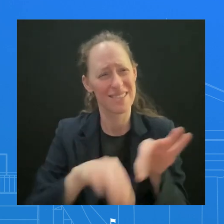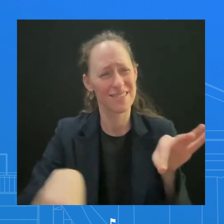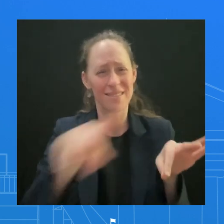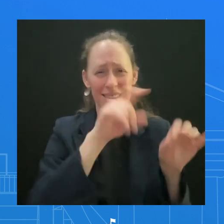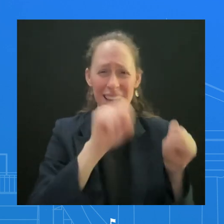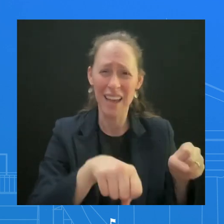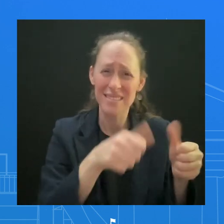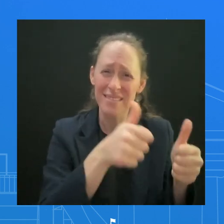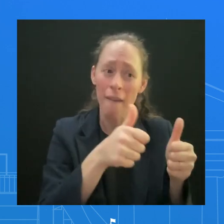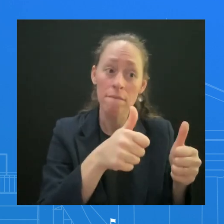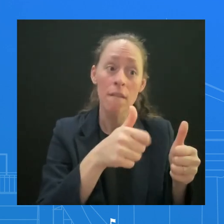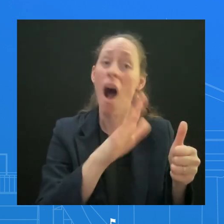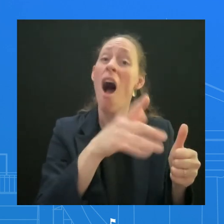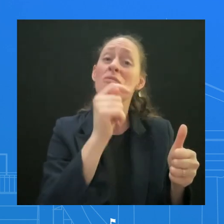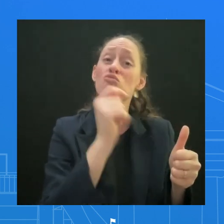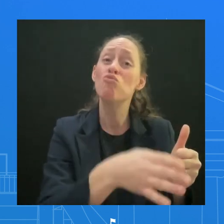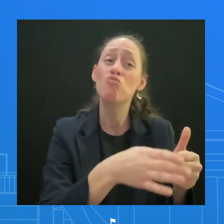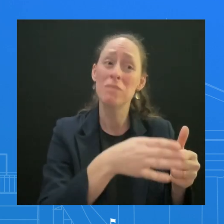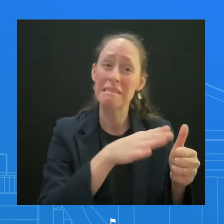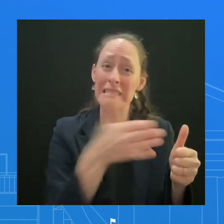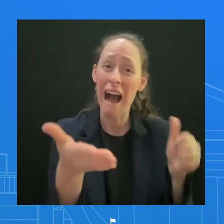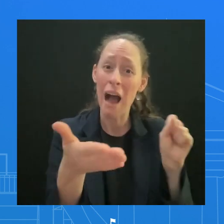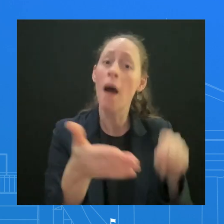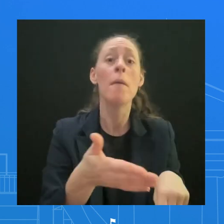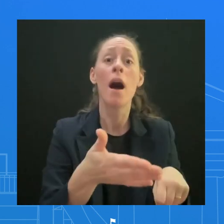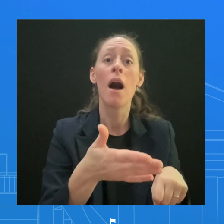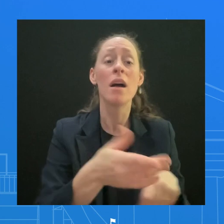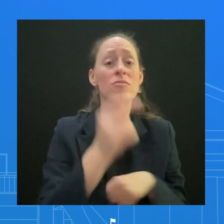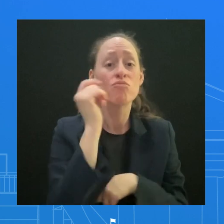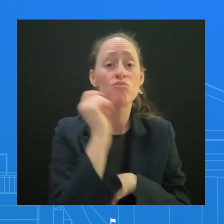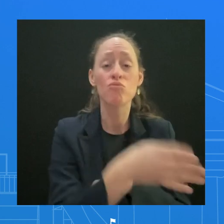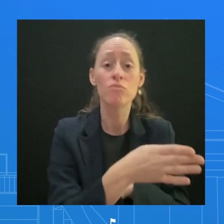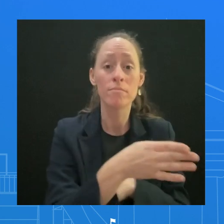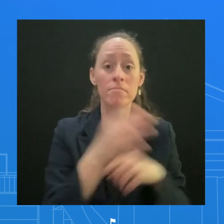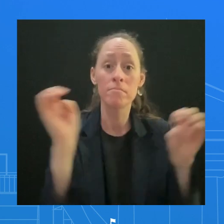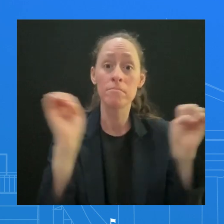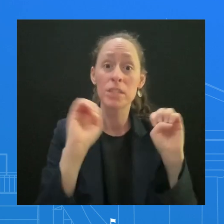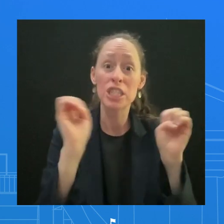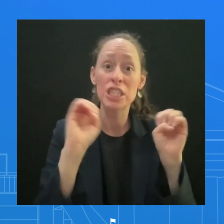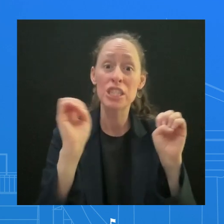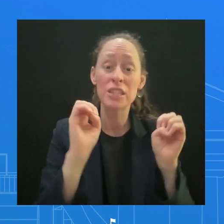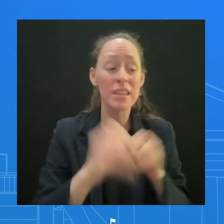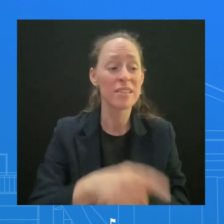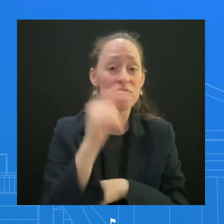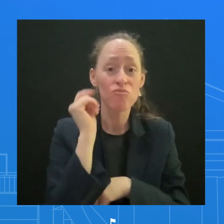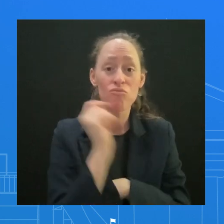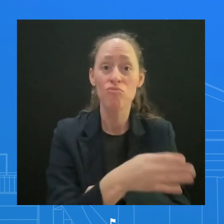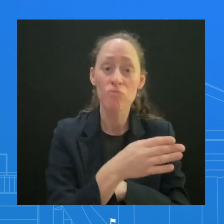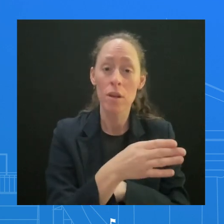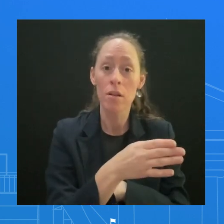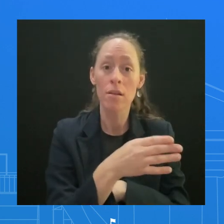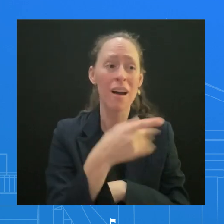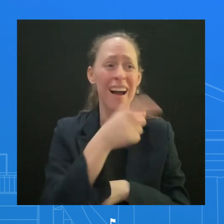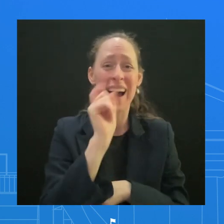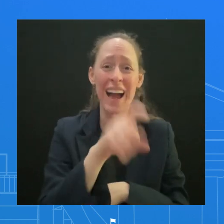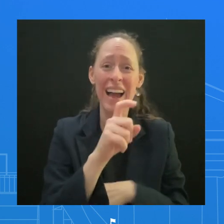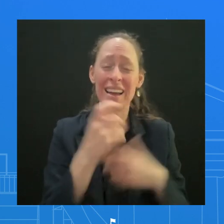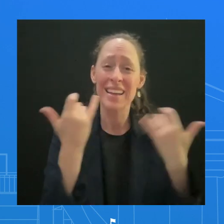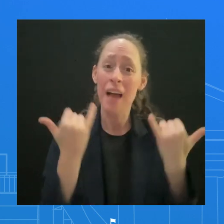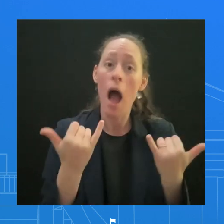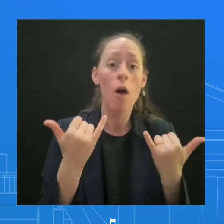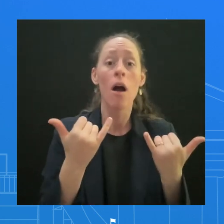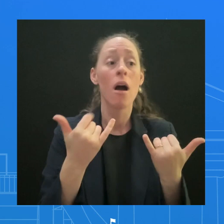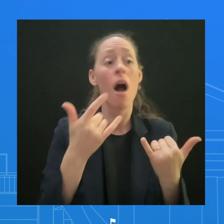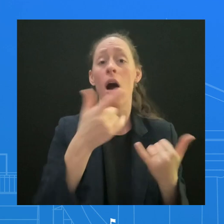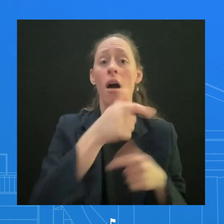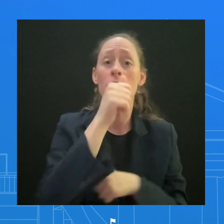emergency rooms, forced to delay care, and made to travel hundreds of miles for needed medical care. Earlier